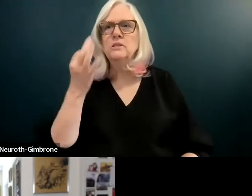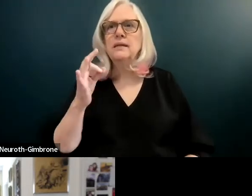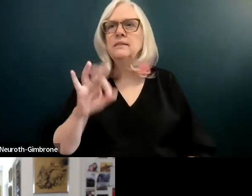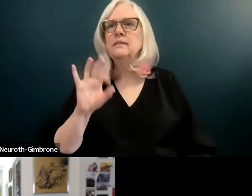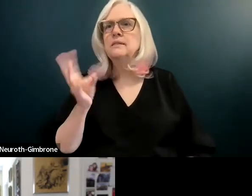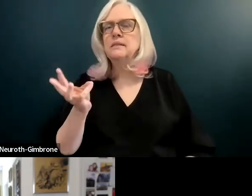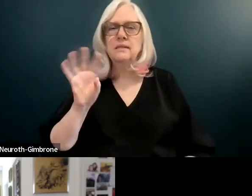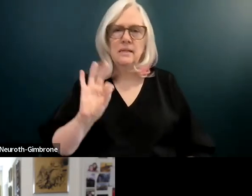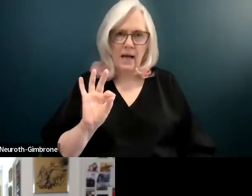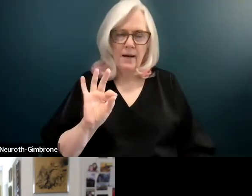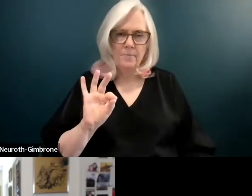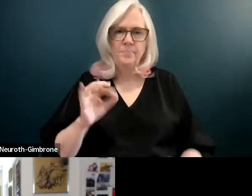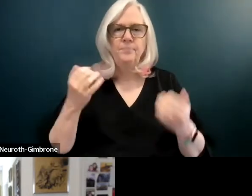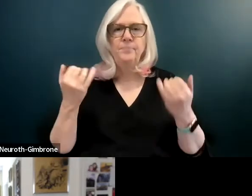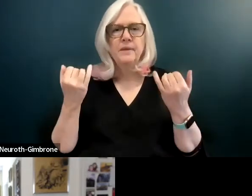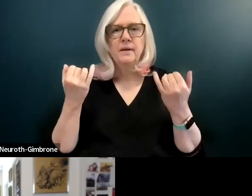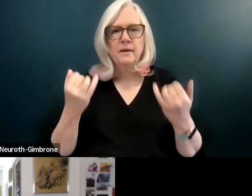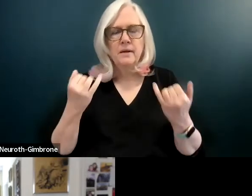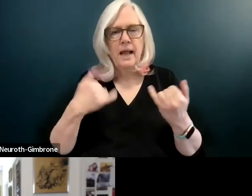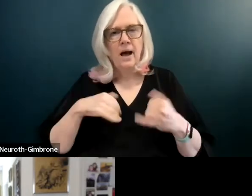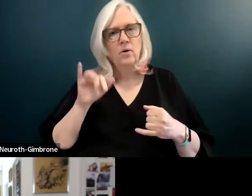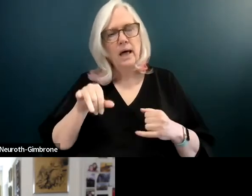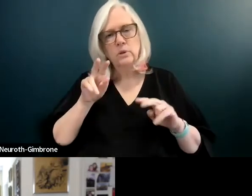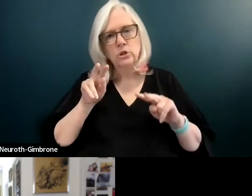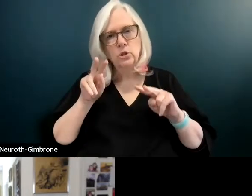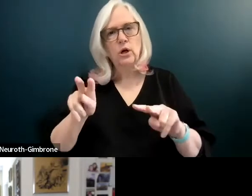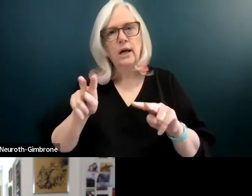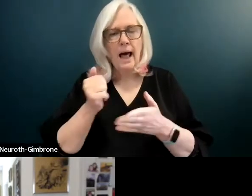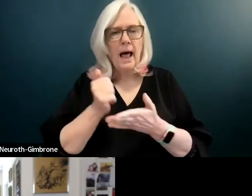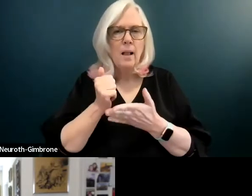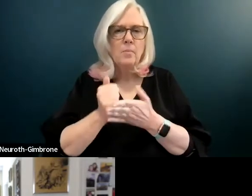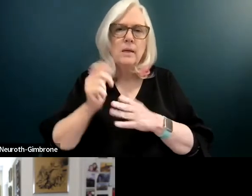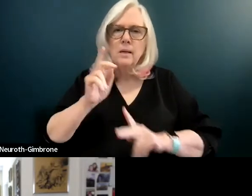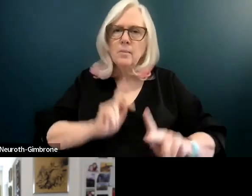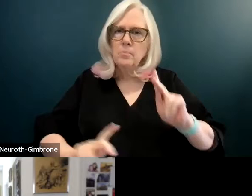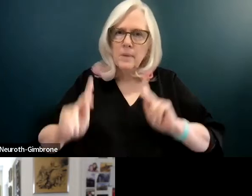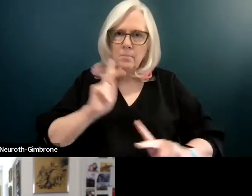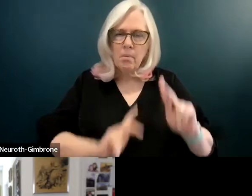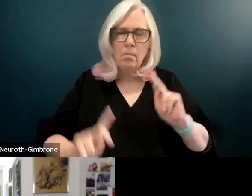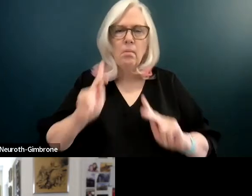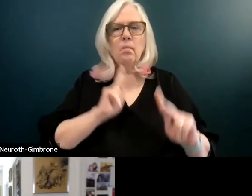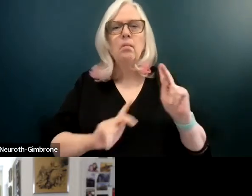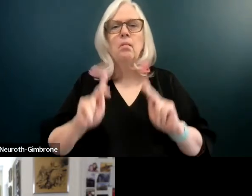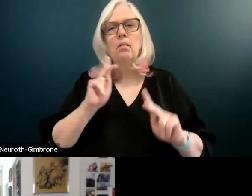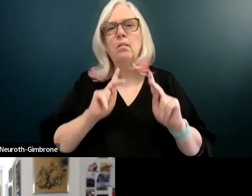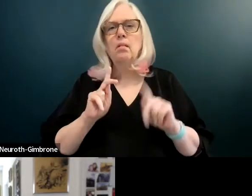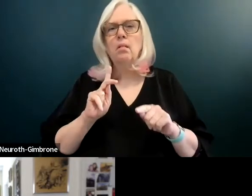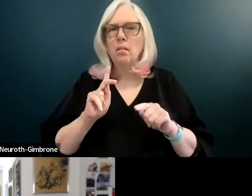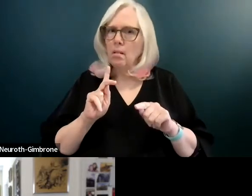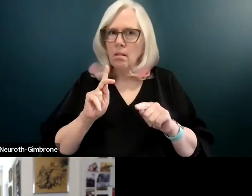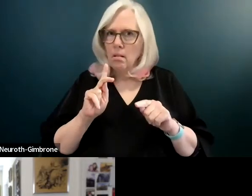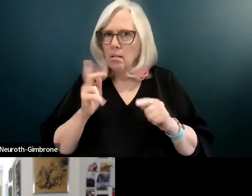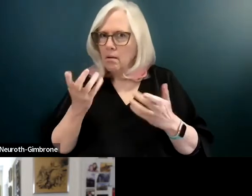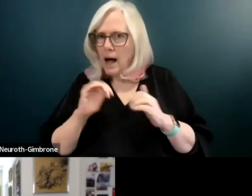always, looking at helping people learn about what a library is, how to use the library, if you have